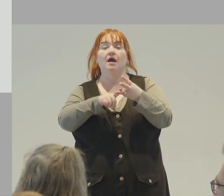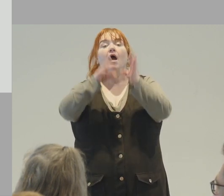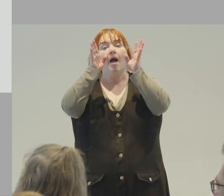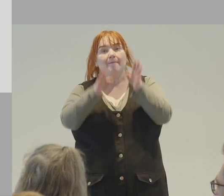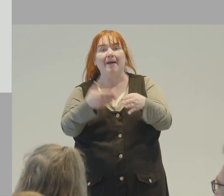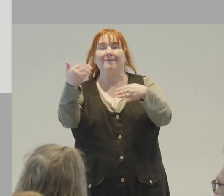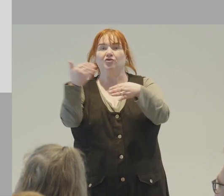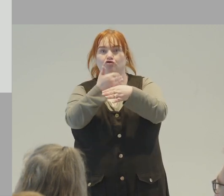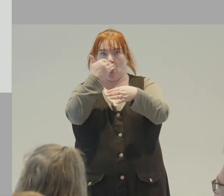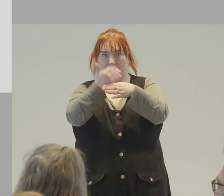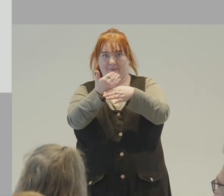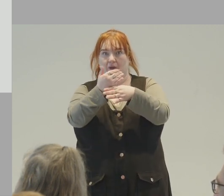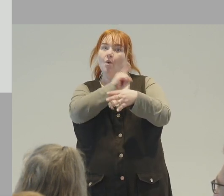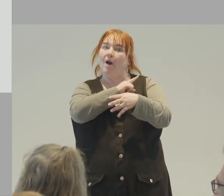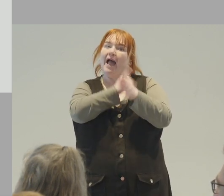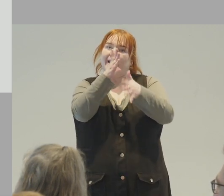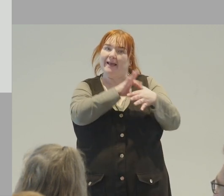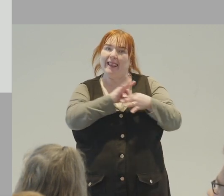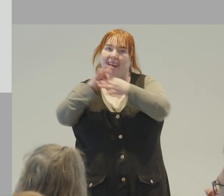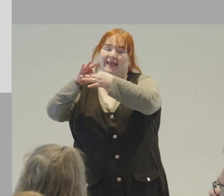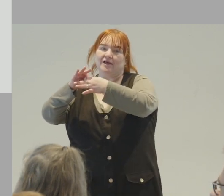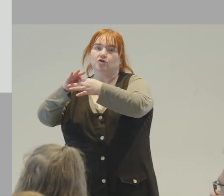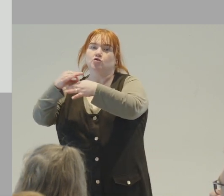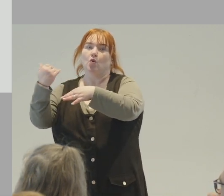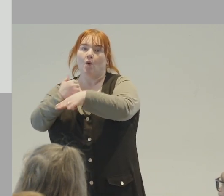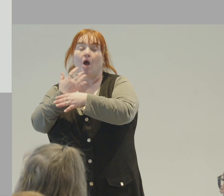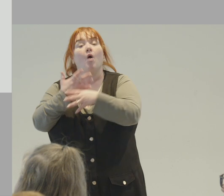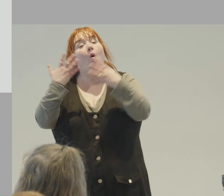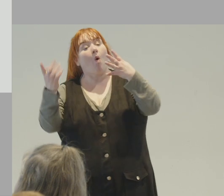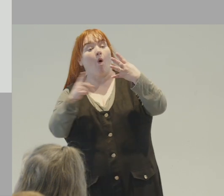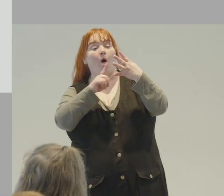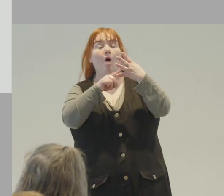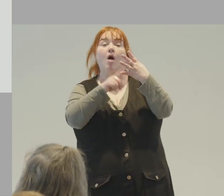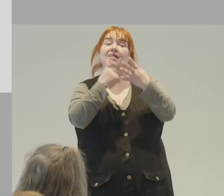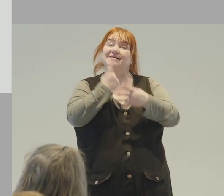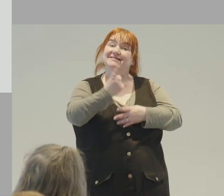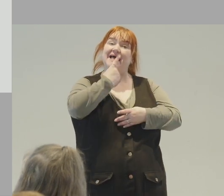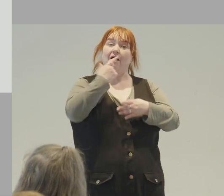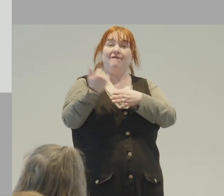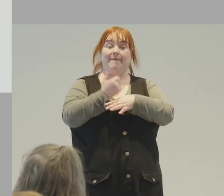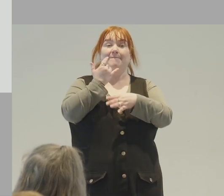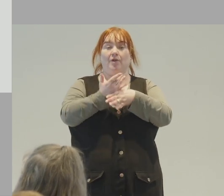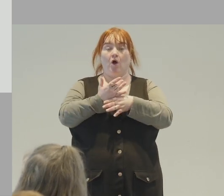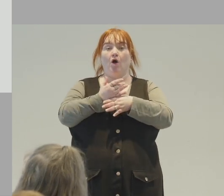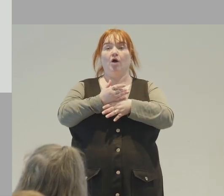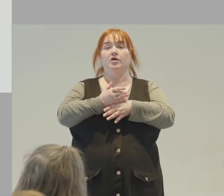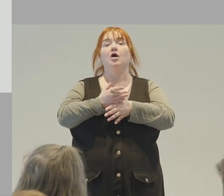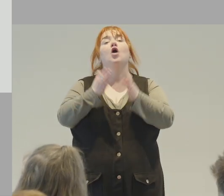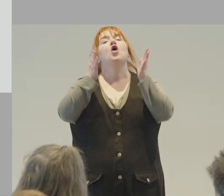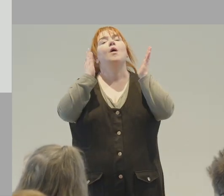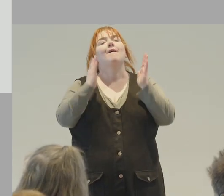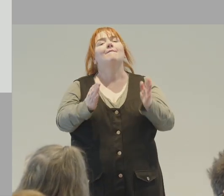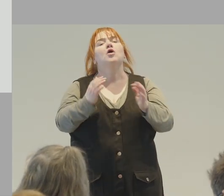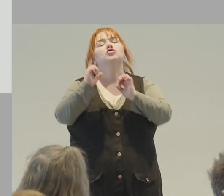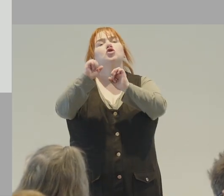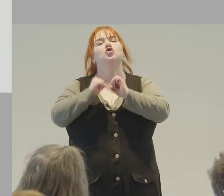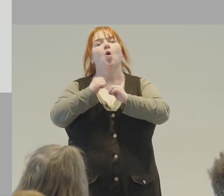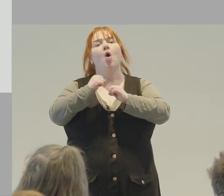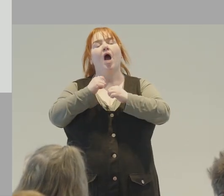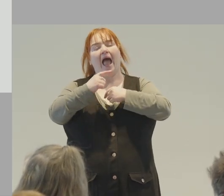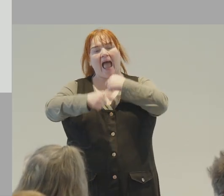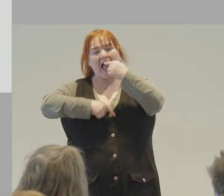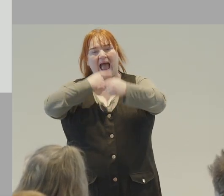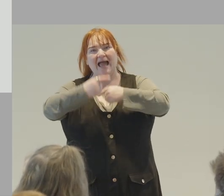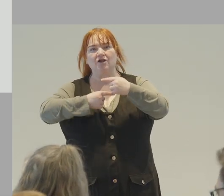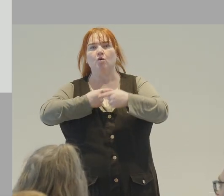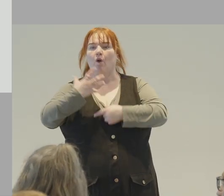because it has to be about work, or if you are self-employed, and we'll look at some rules around this, you have to have a turnover usually